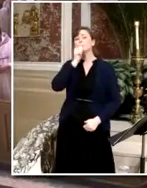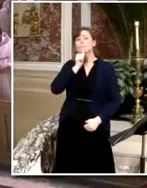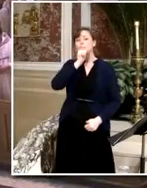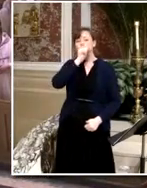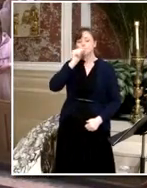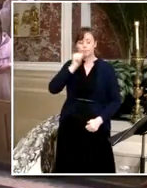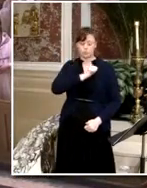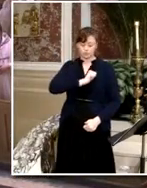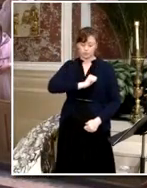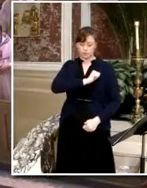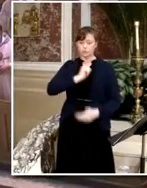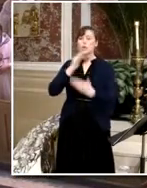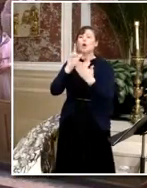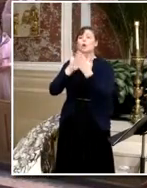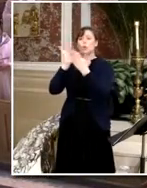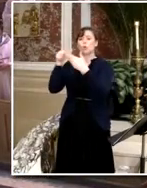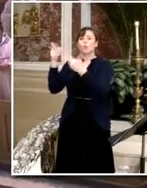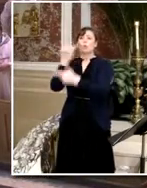O Lord.